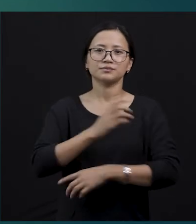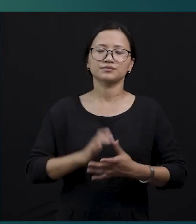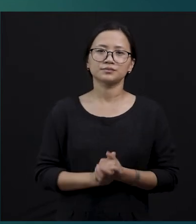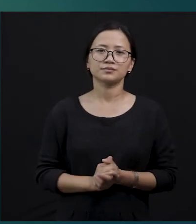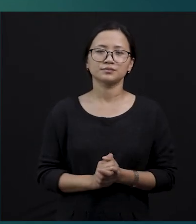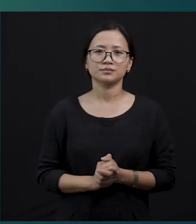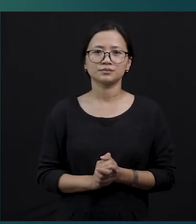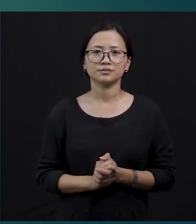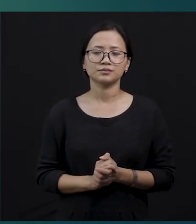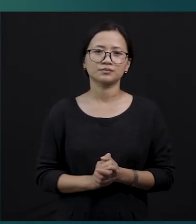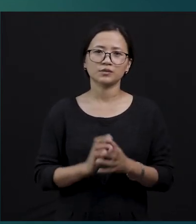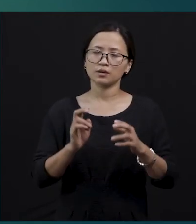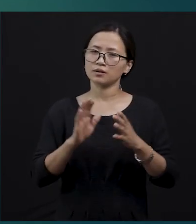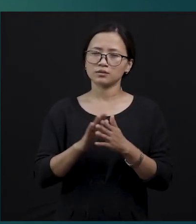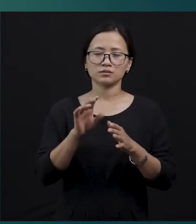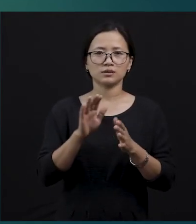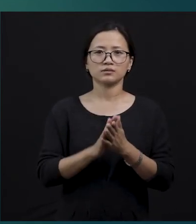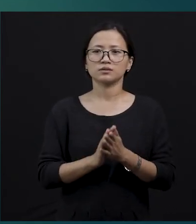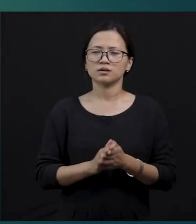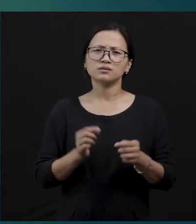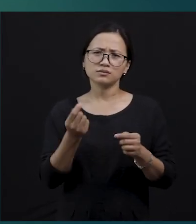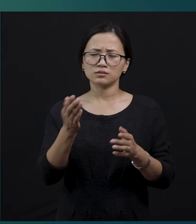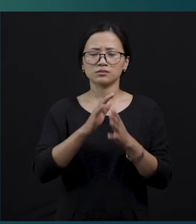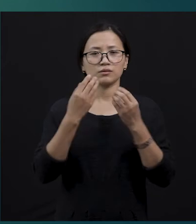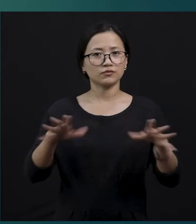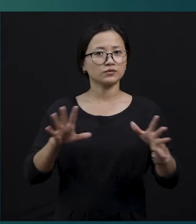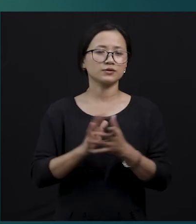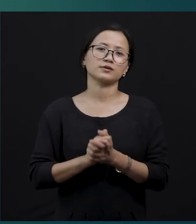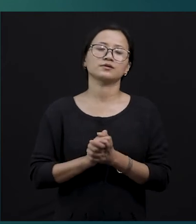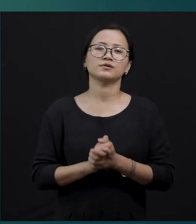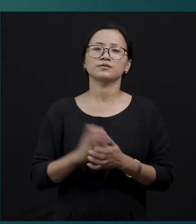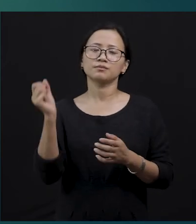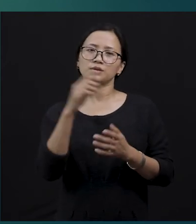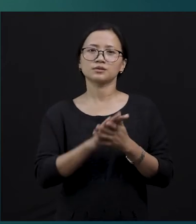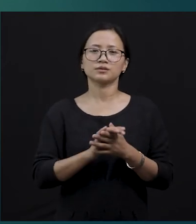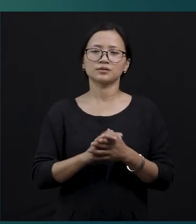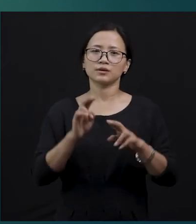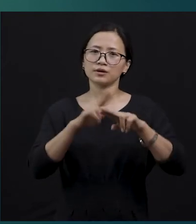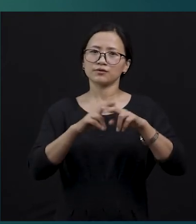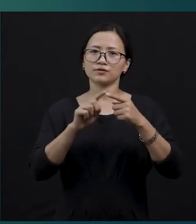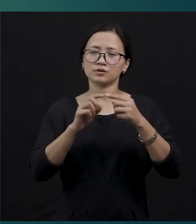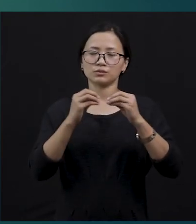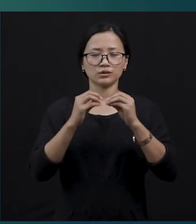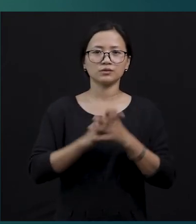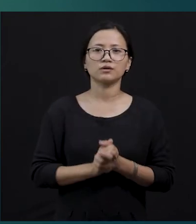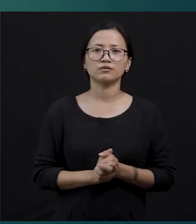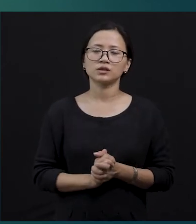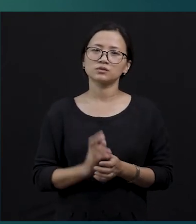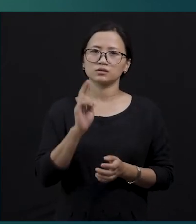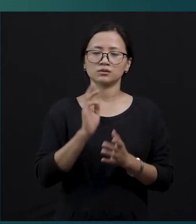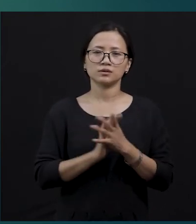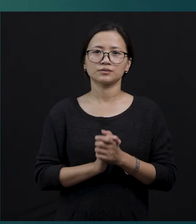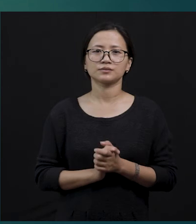Then, except February, I'm talking about the rest of the months, right? So, in case of February, children, what we